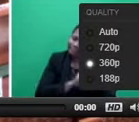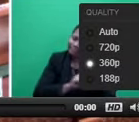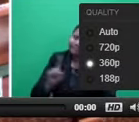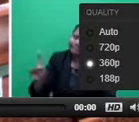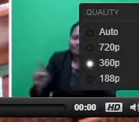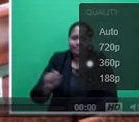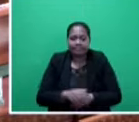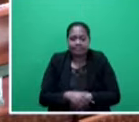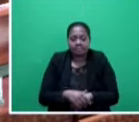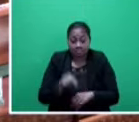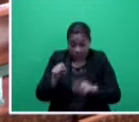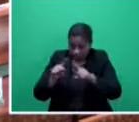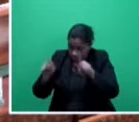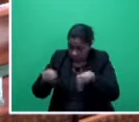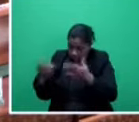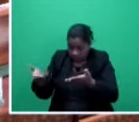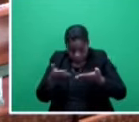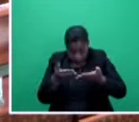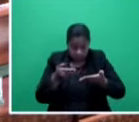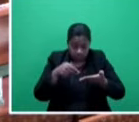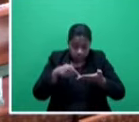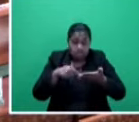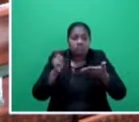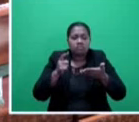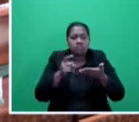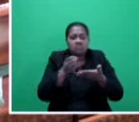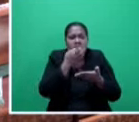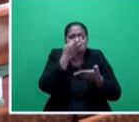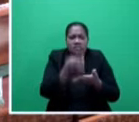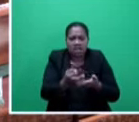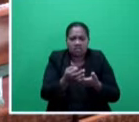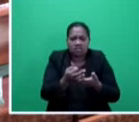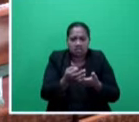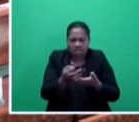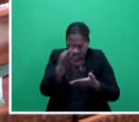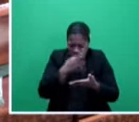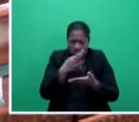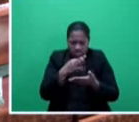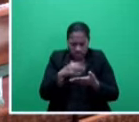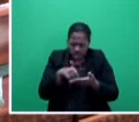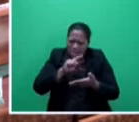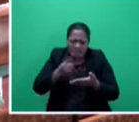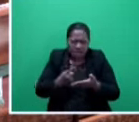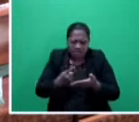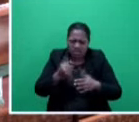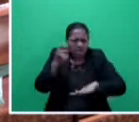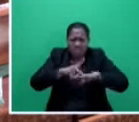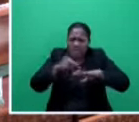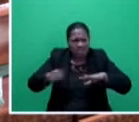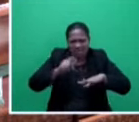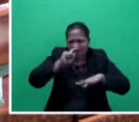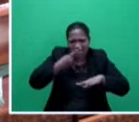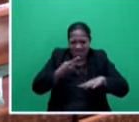This petition clearly requests for an action which is not within the powers of Parliament to take,